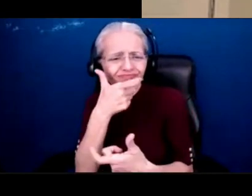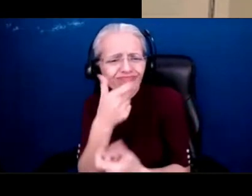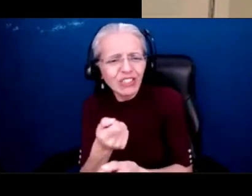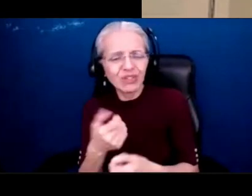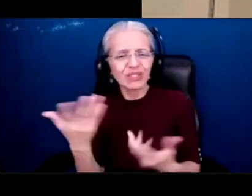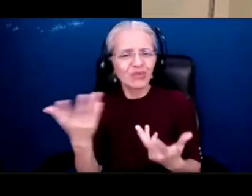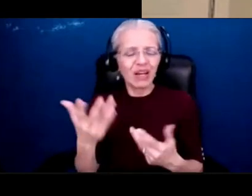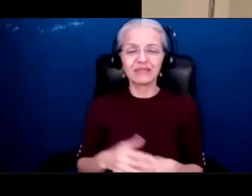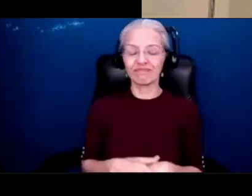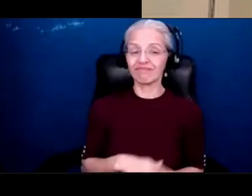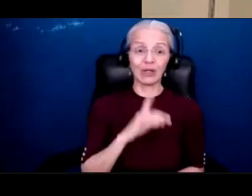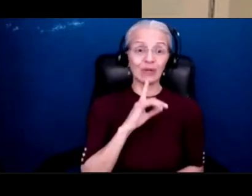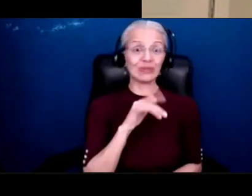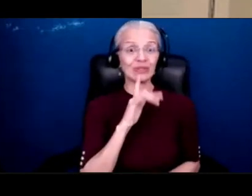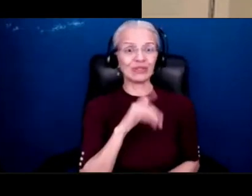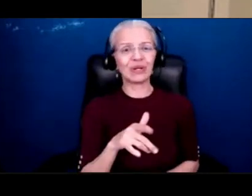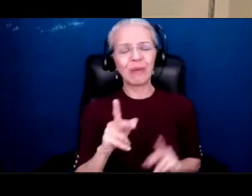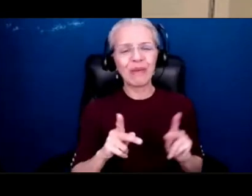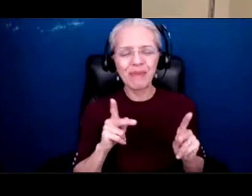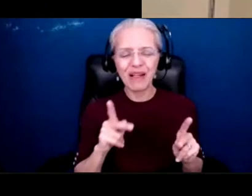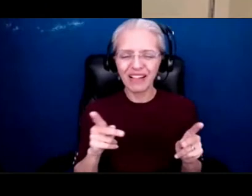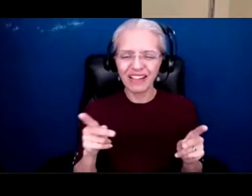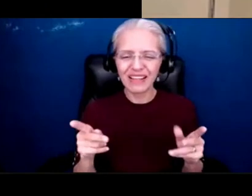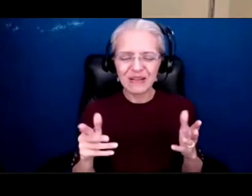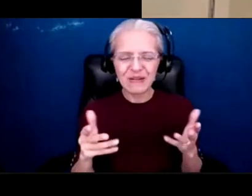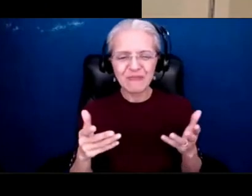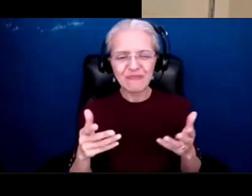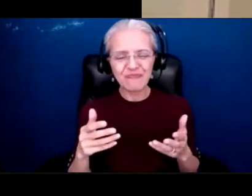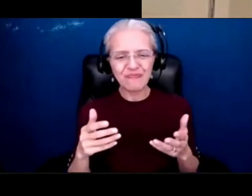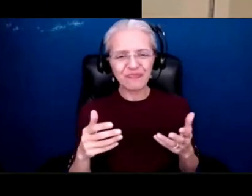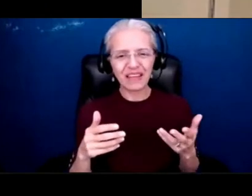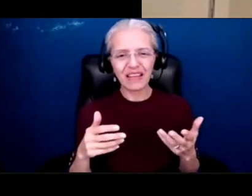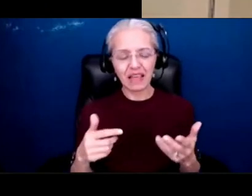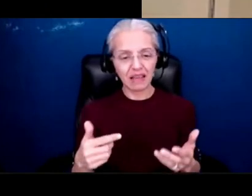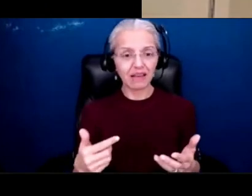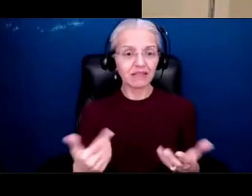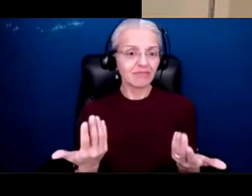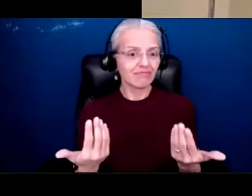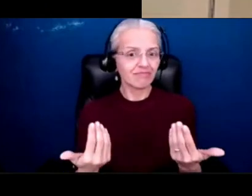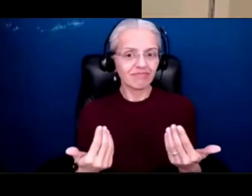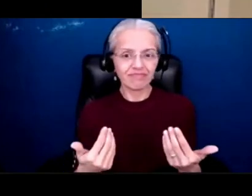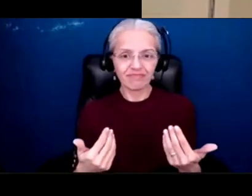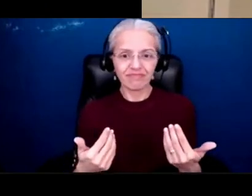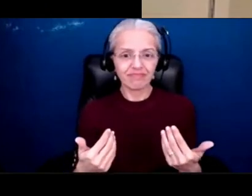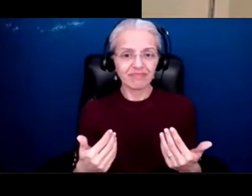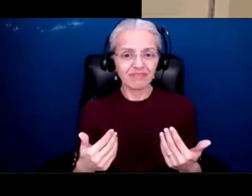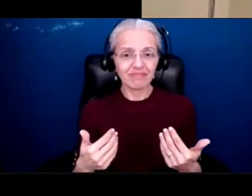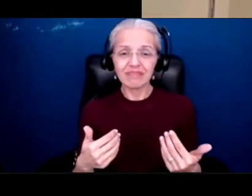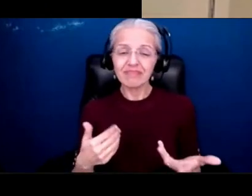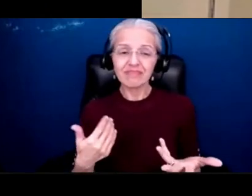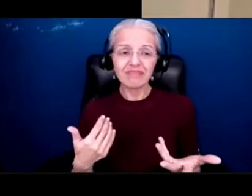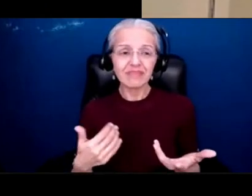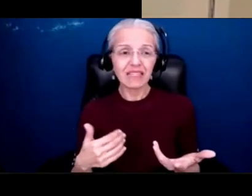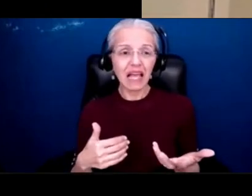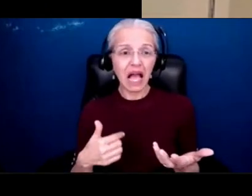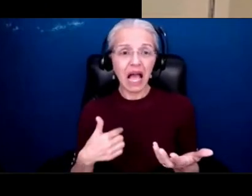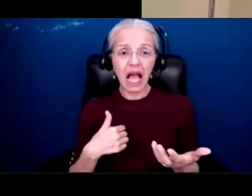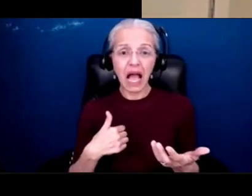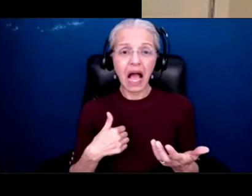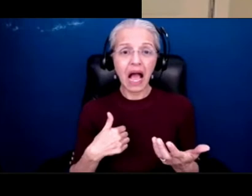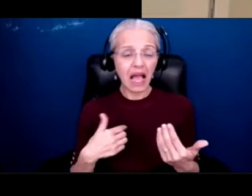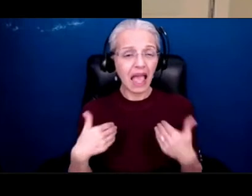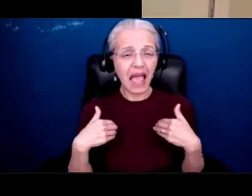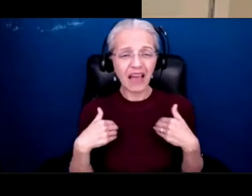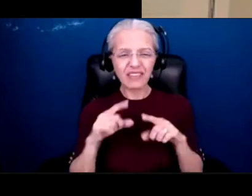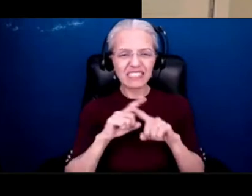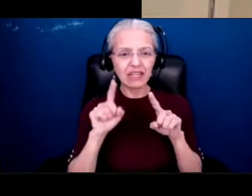I hope that people say, realize that, I should take multitudes, just like we all do, right?